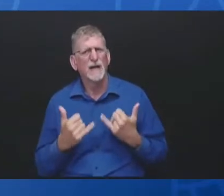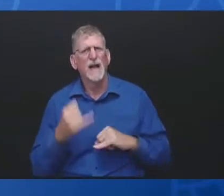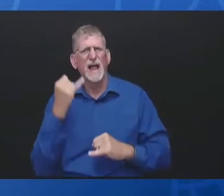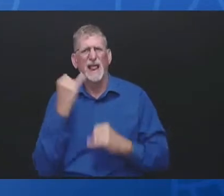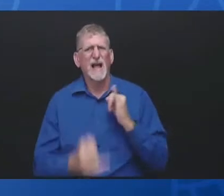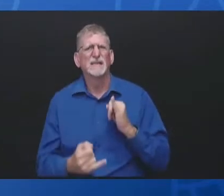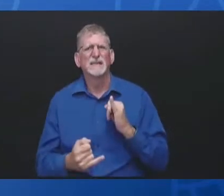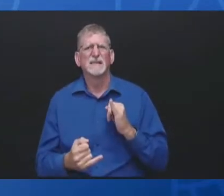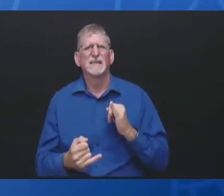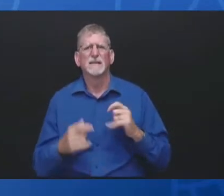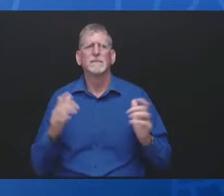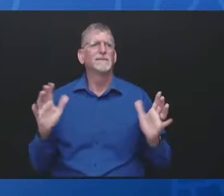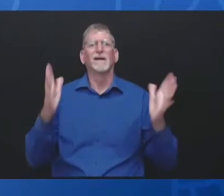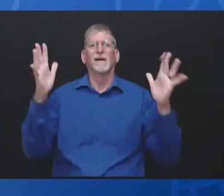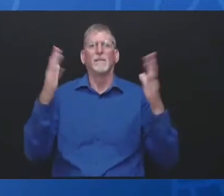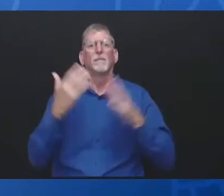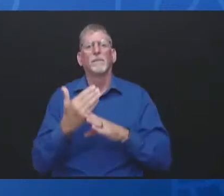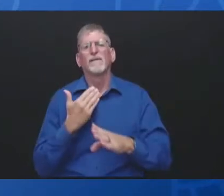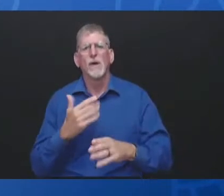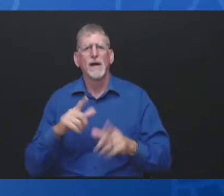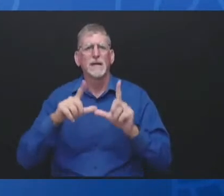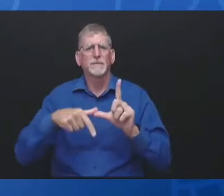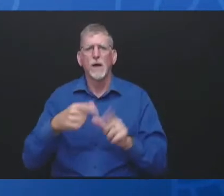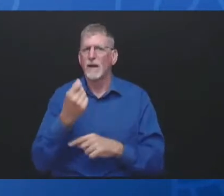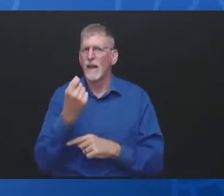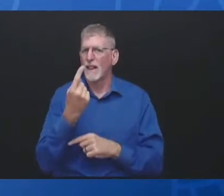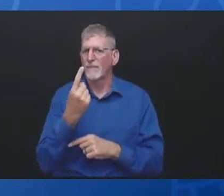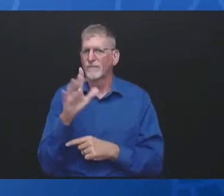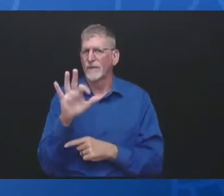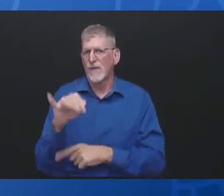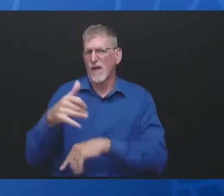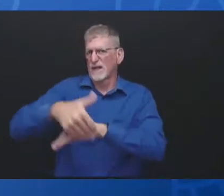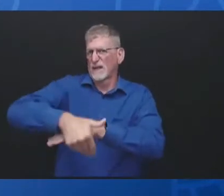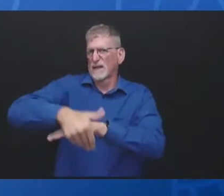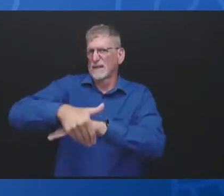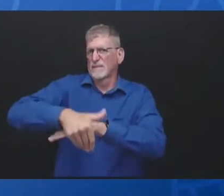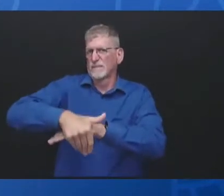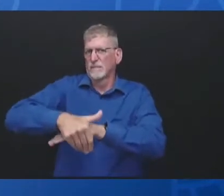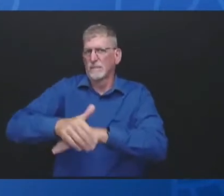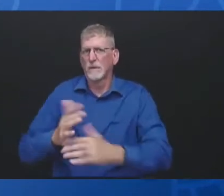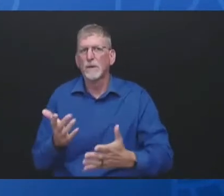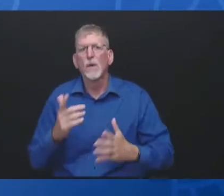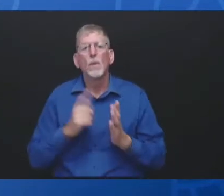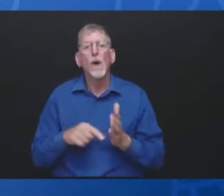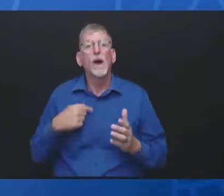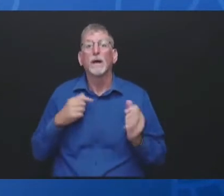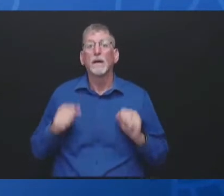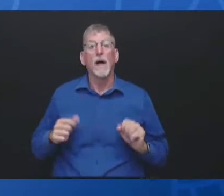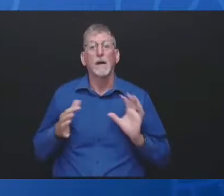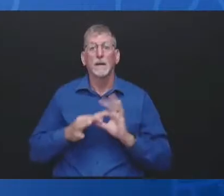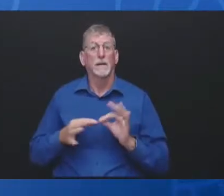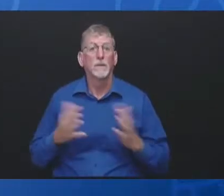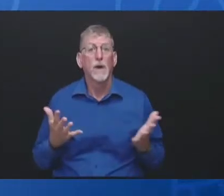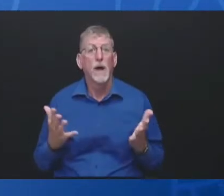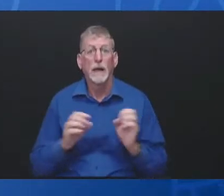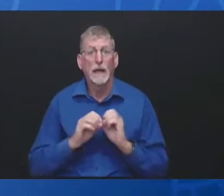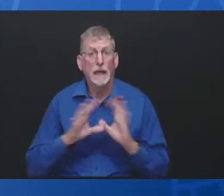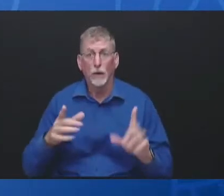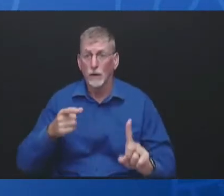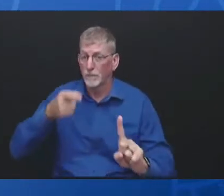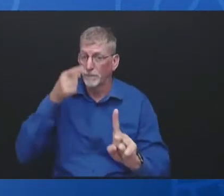this evening. Okay. What we can say, of course, also is that, just to be very specific,